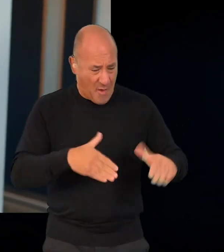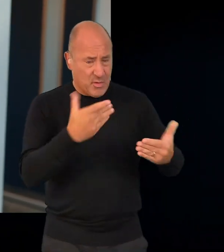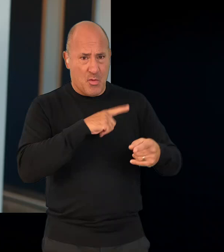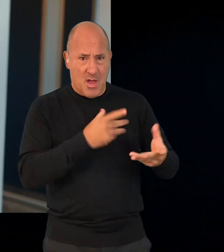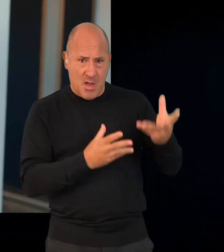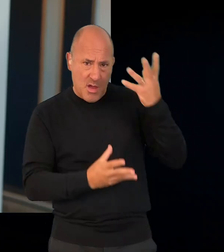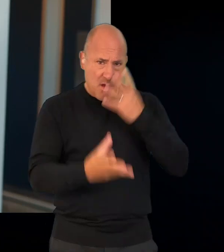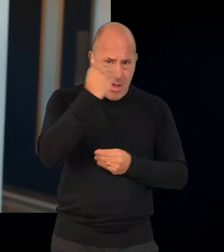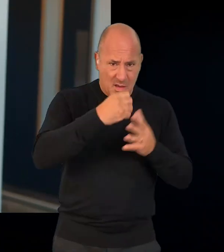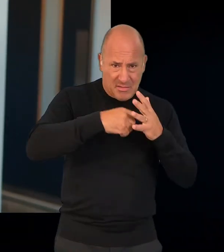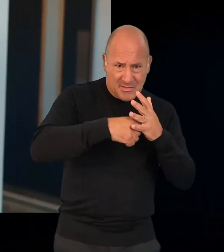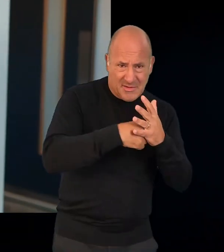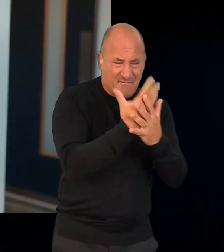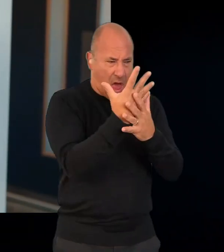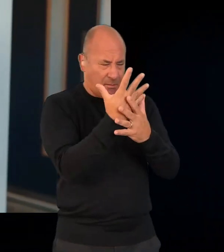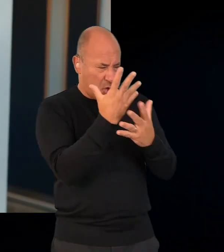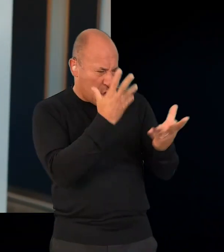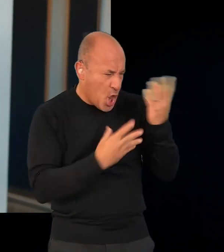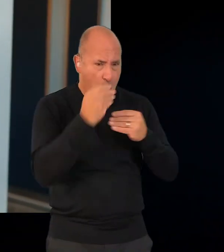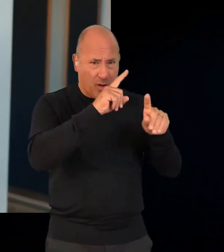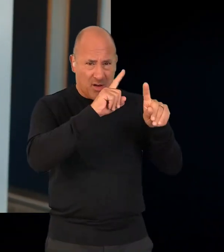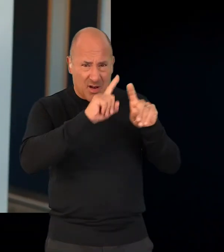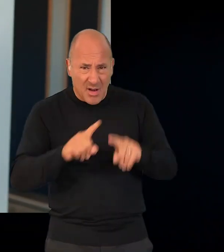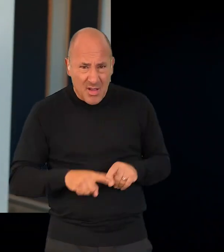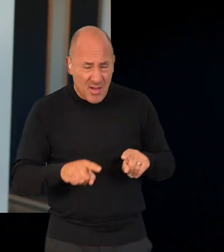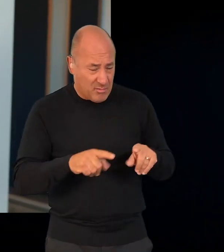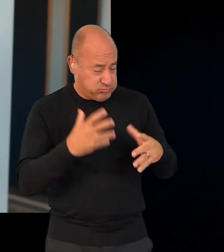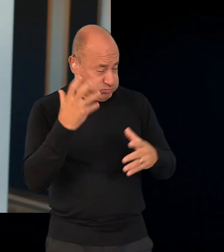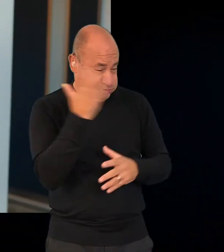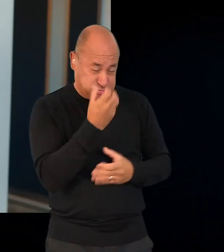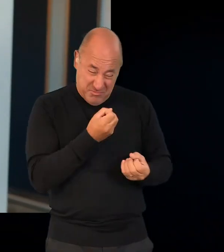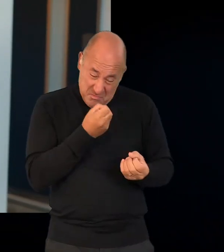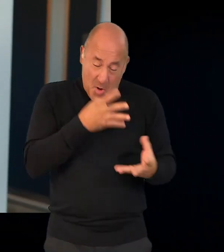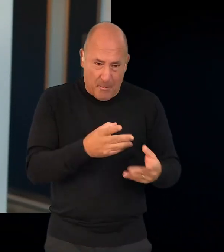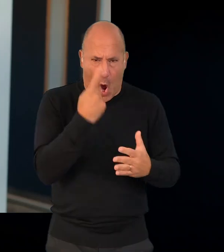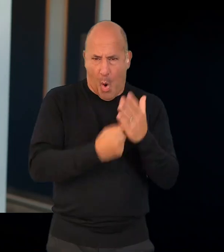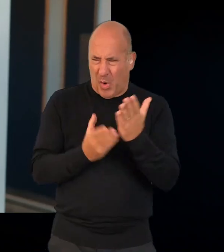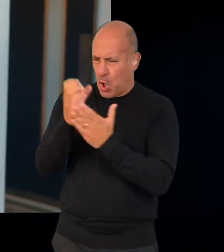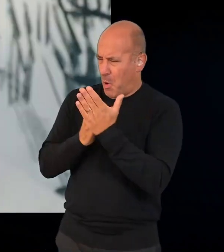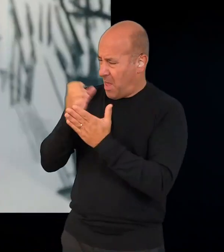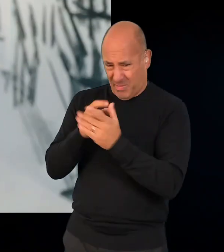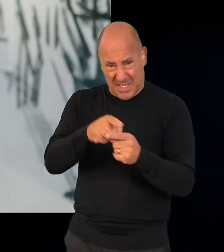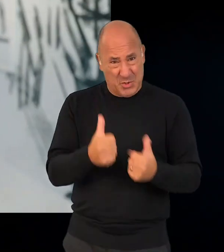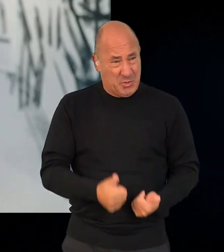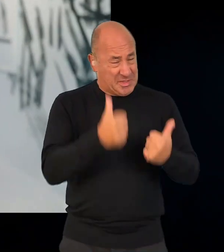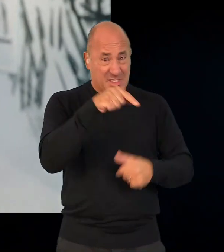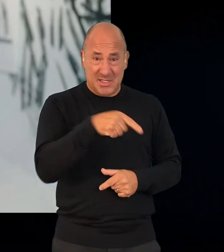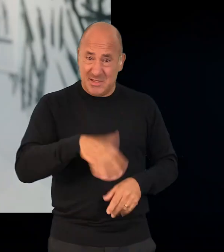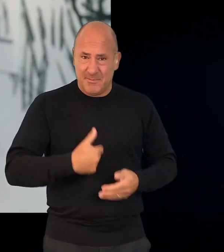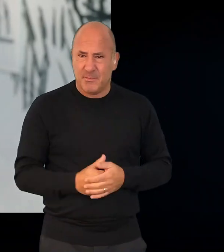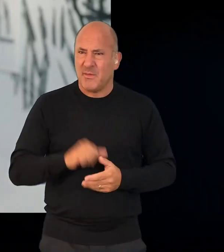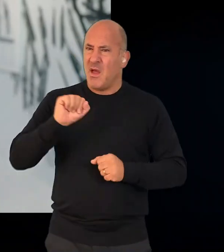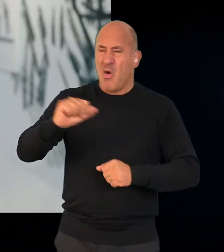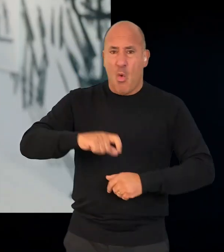growth, the development and what they can learn from those experiences is just second to none and very powerful. Her confidence has